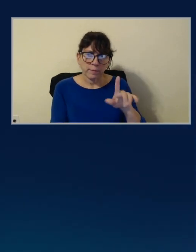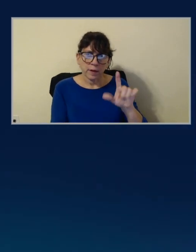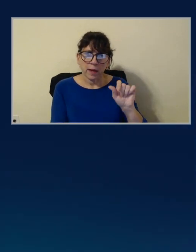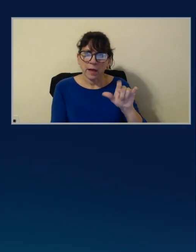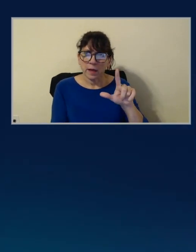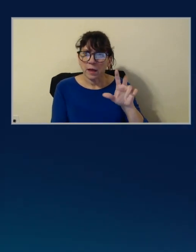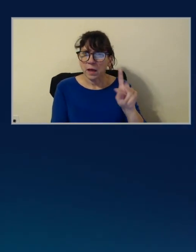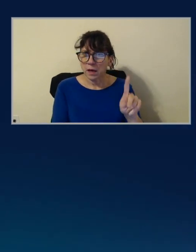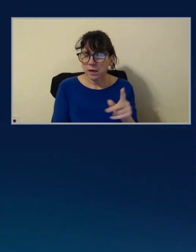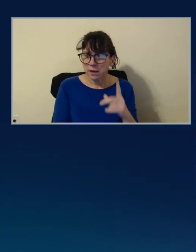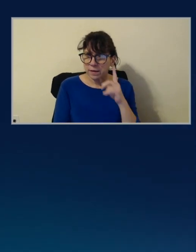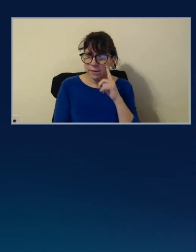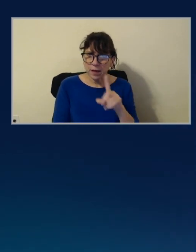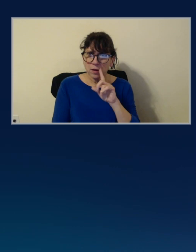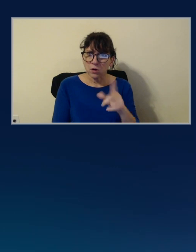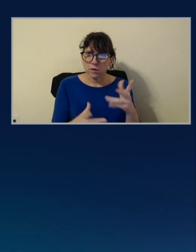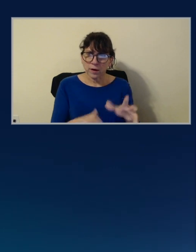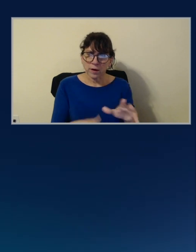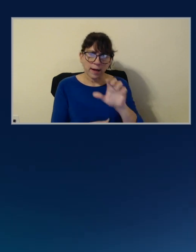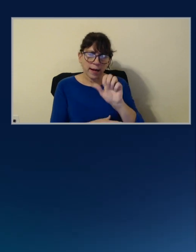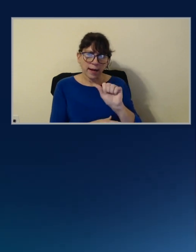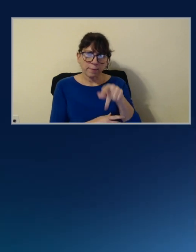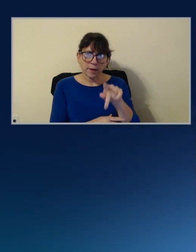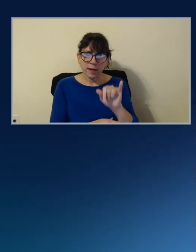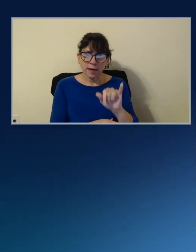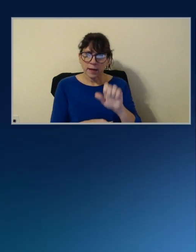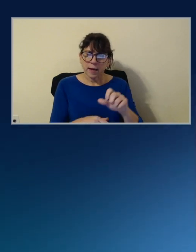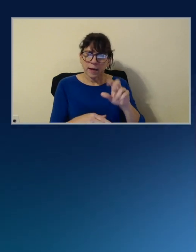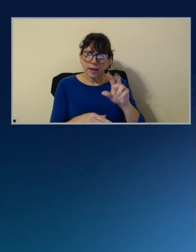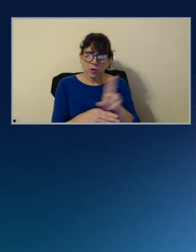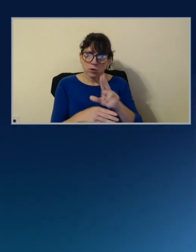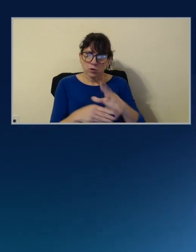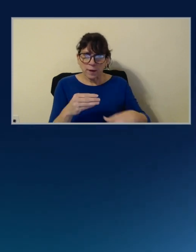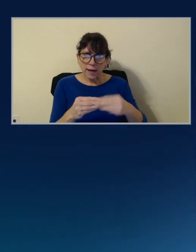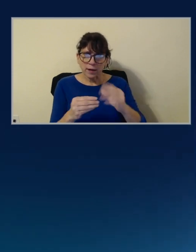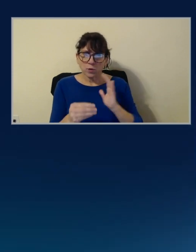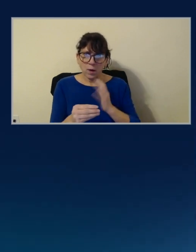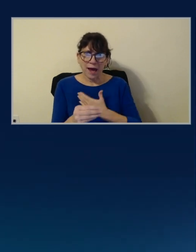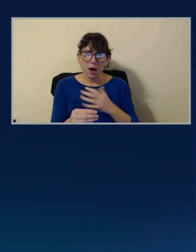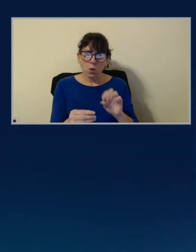answered already, but are there APIs we can use to add to our own models?